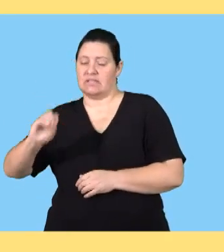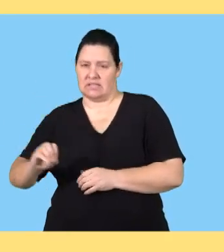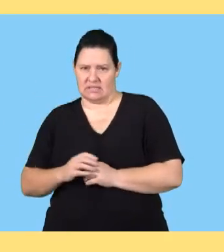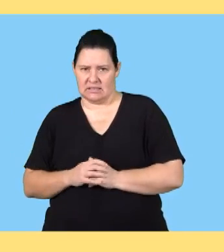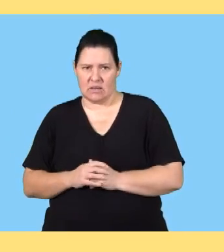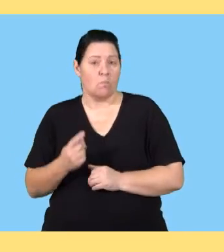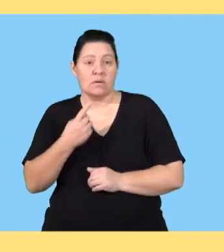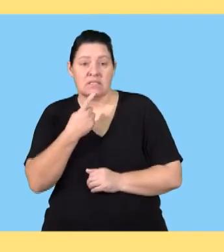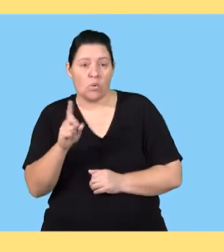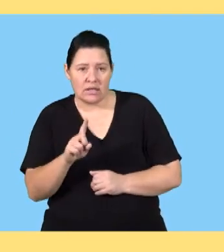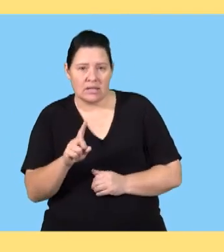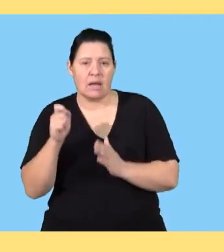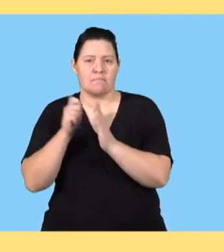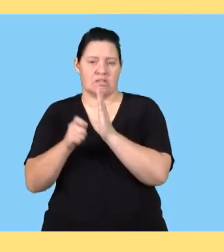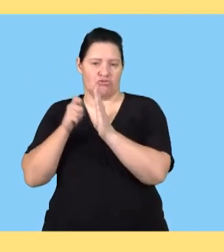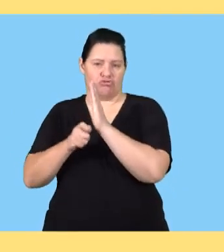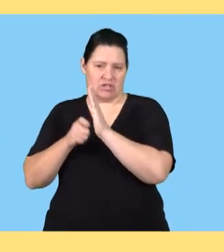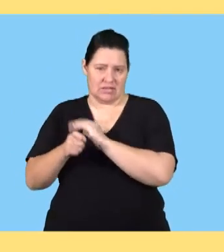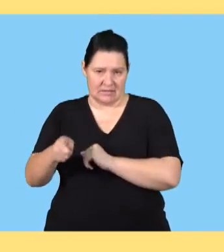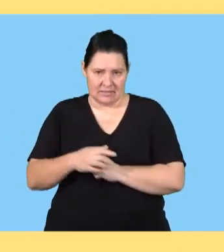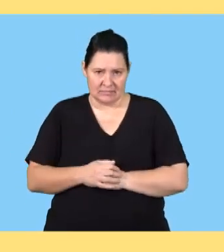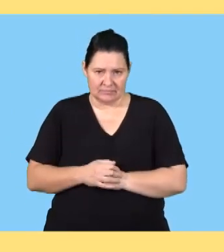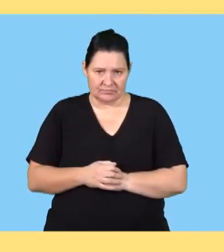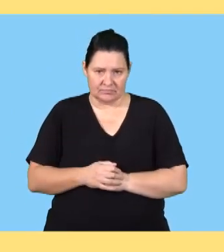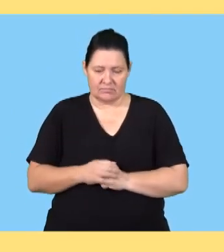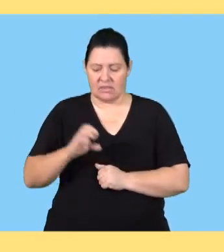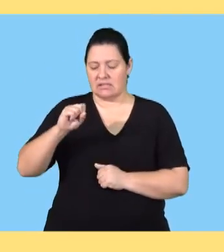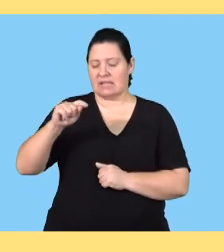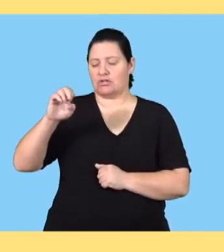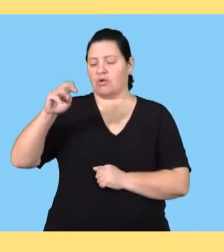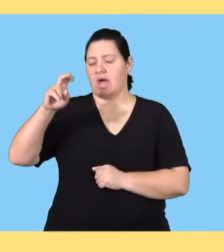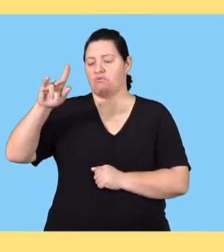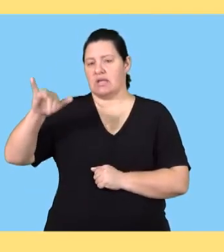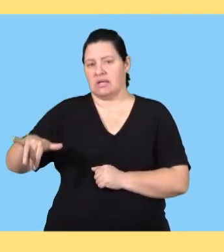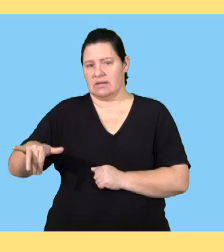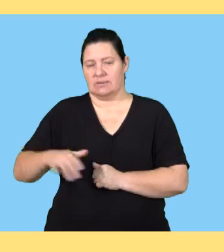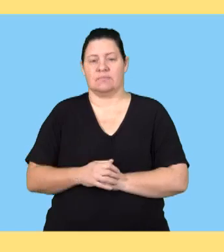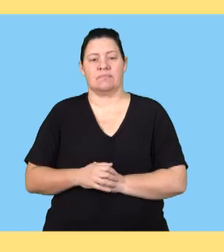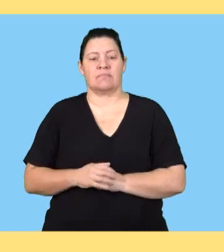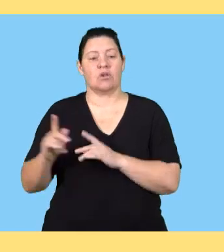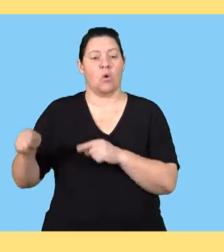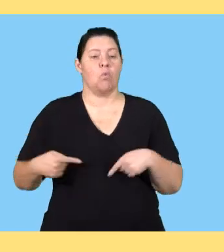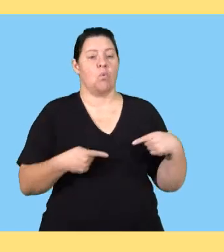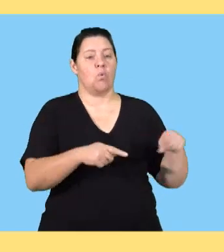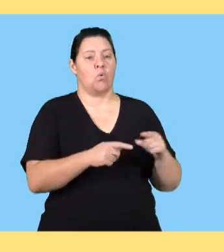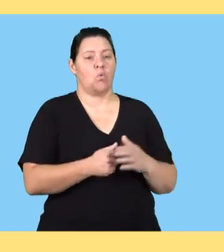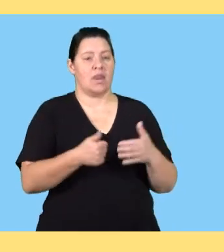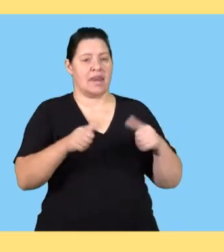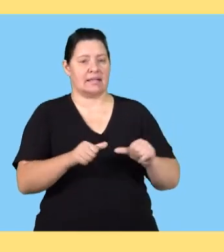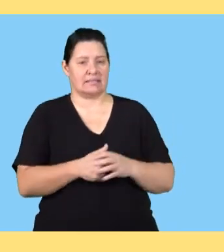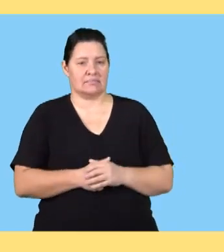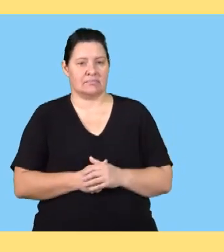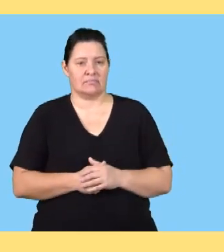1,250. And then what do I say? Stationery. Then I say stationery. Let's quickly go to the